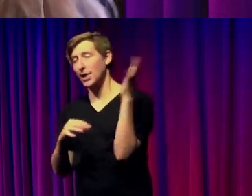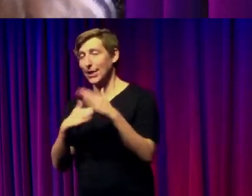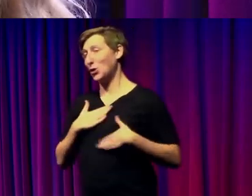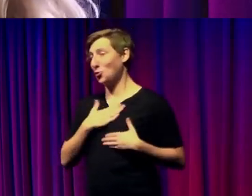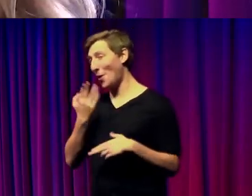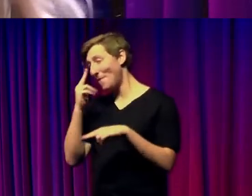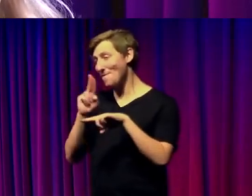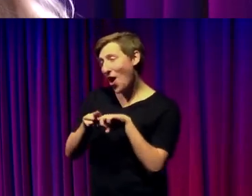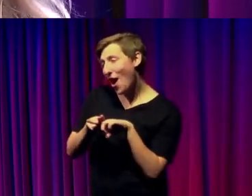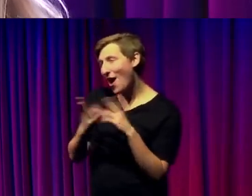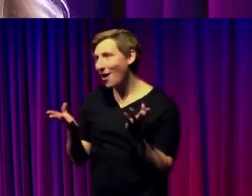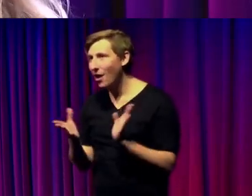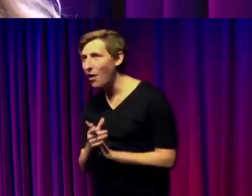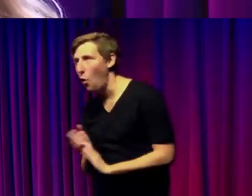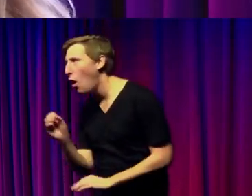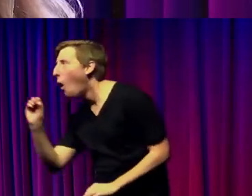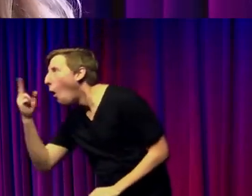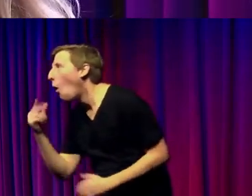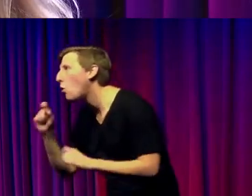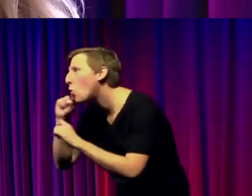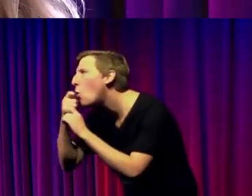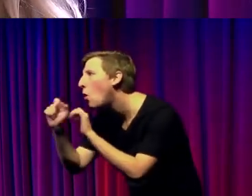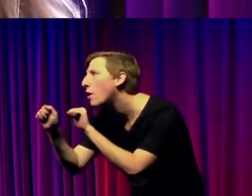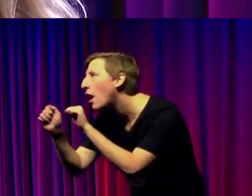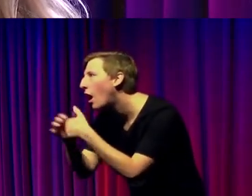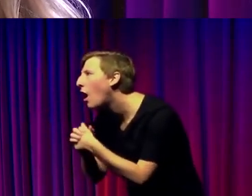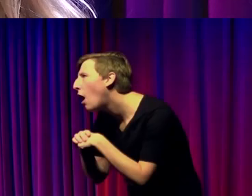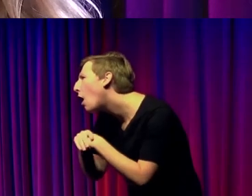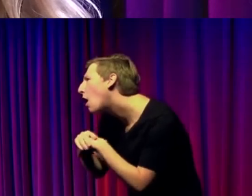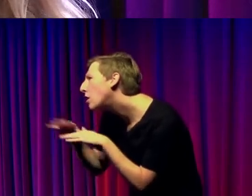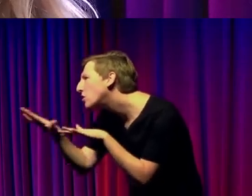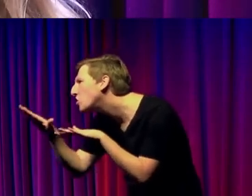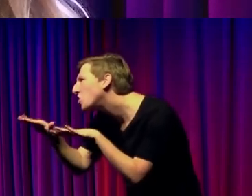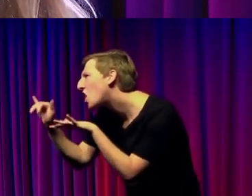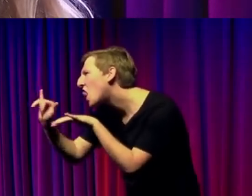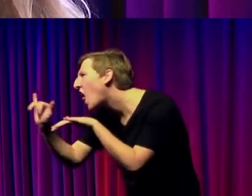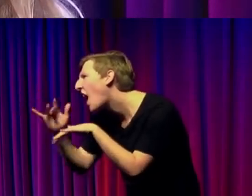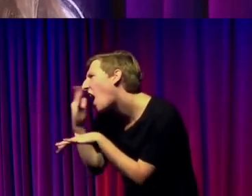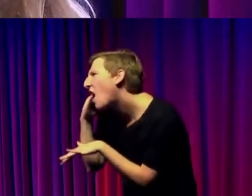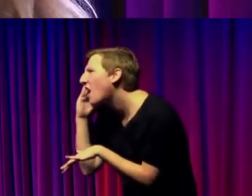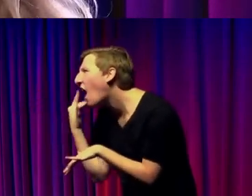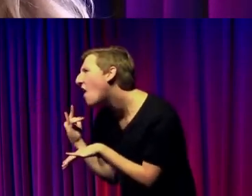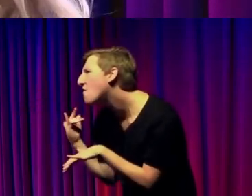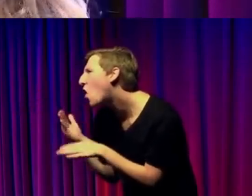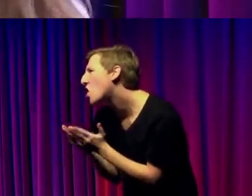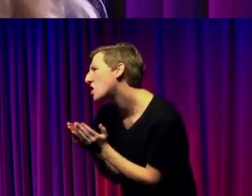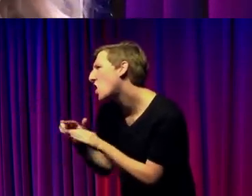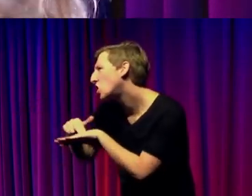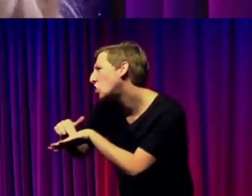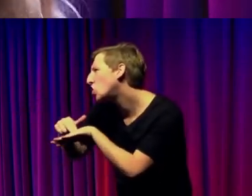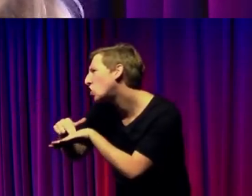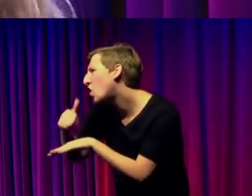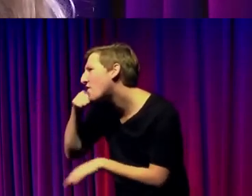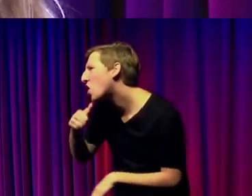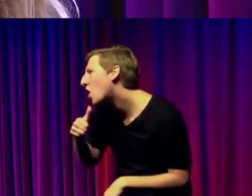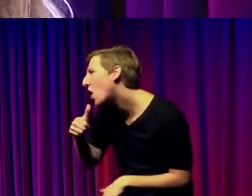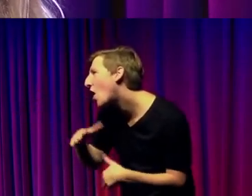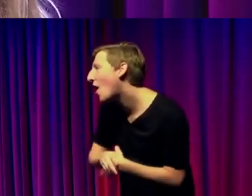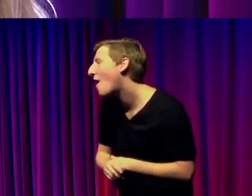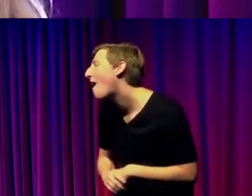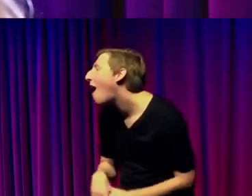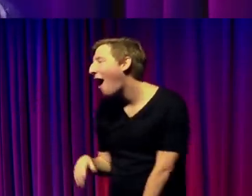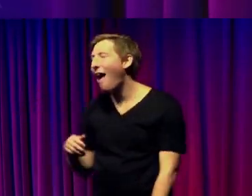they're like, oh, cool. Like, so she's kind of like a California like surfer girl, neat. And I was like, this is my